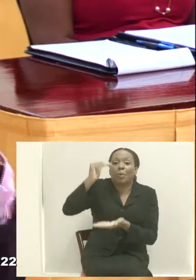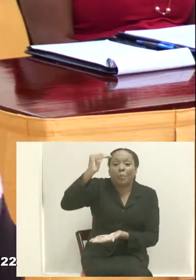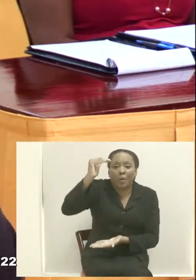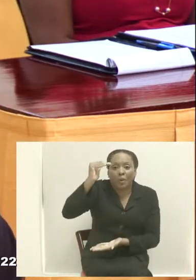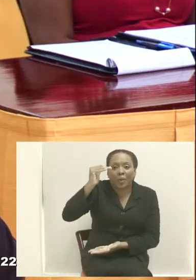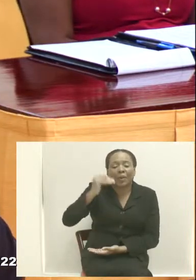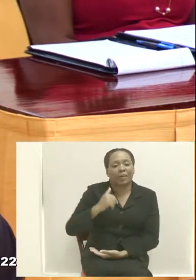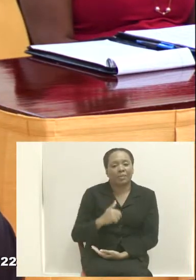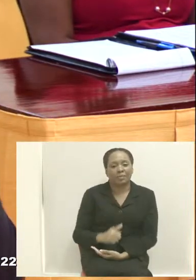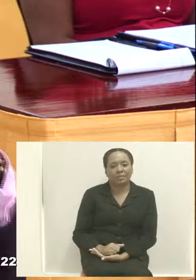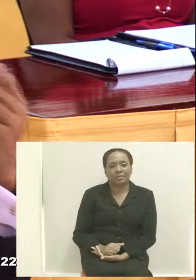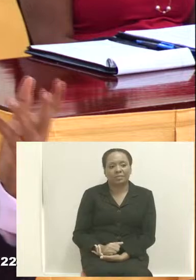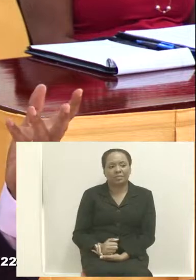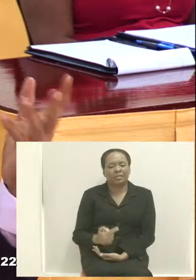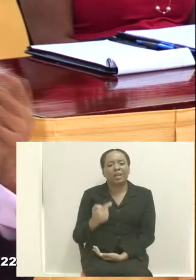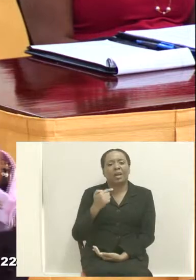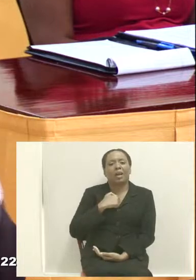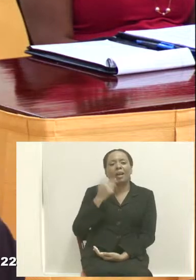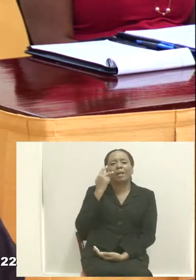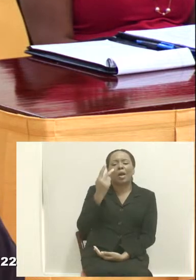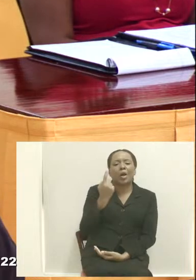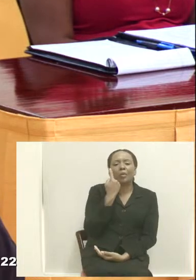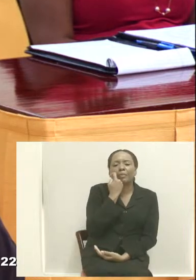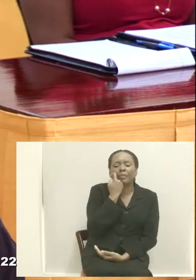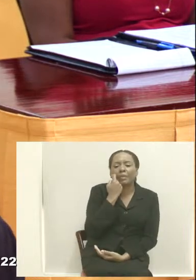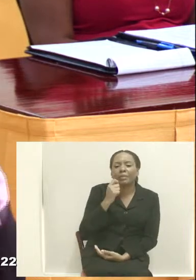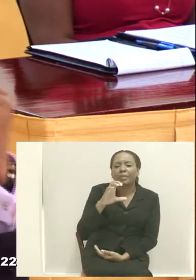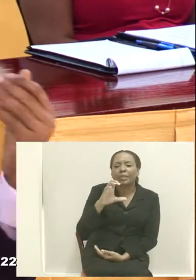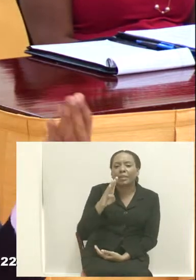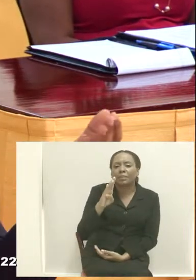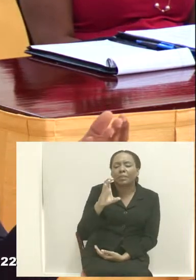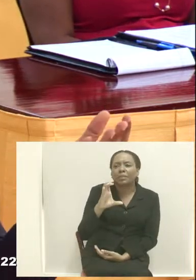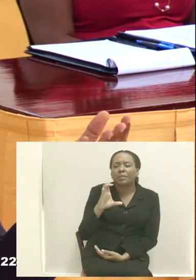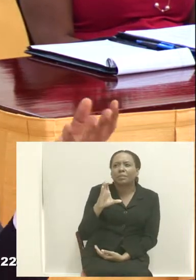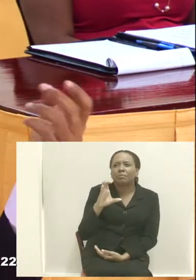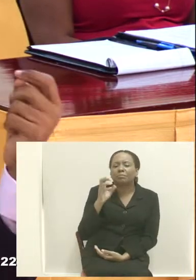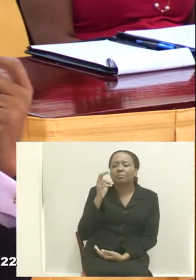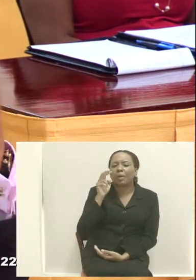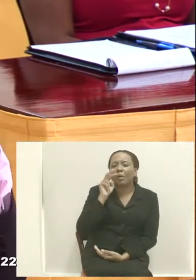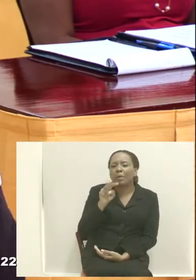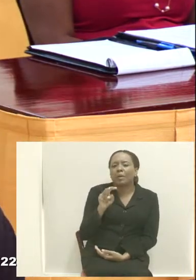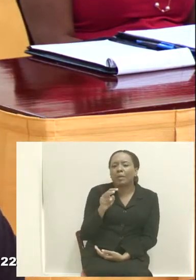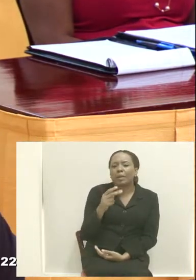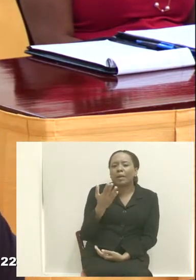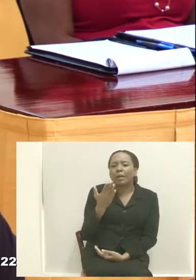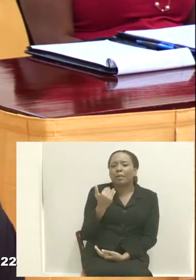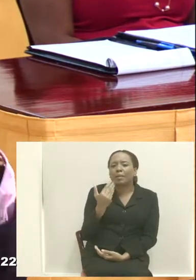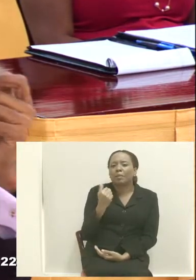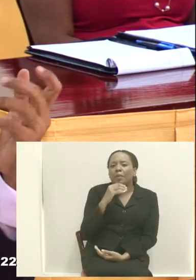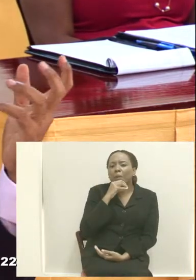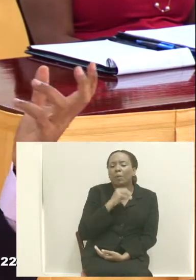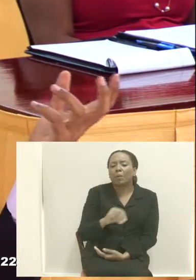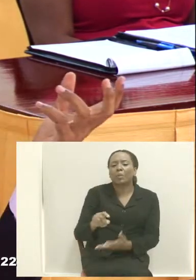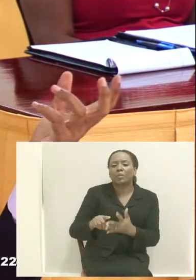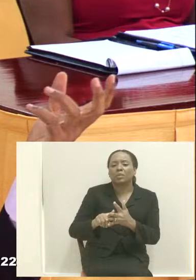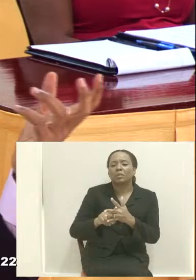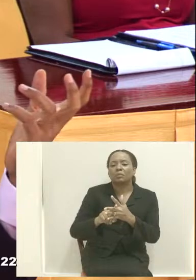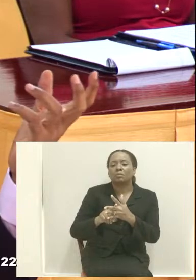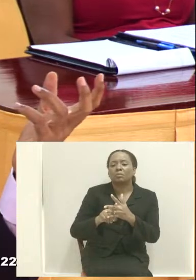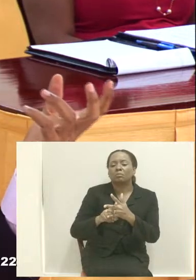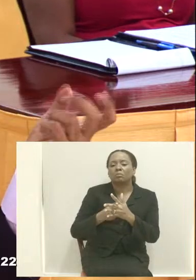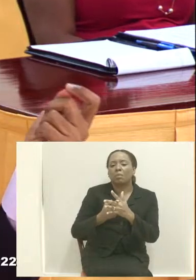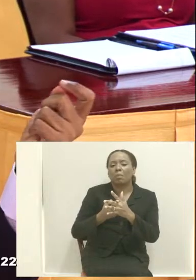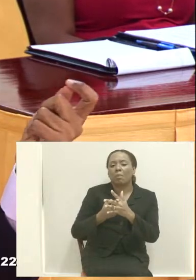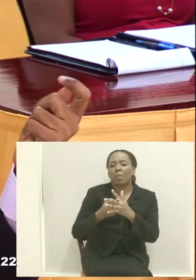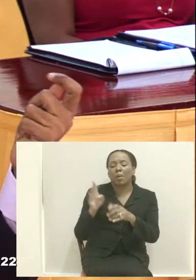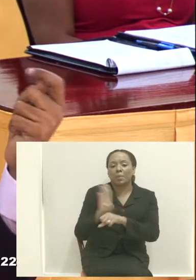CBC a couple of weeks ago with a 15-year-old at Queen's College who started his own business and doing remarkably well. But we have